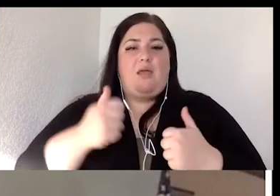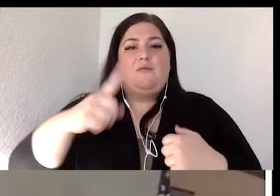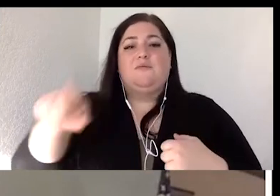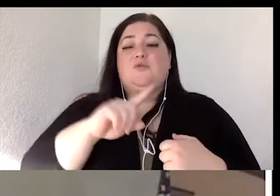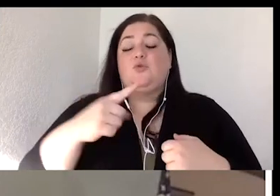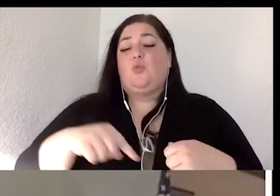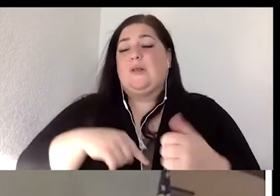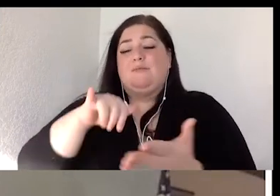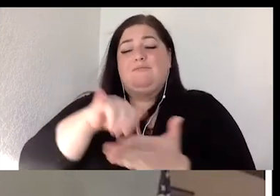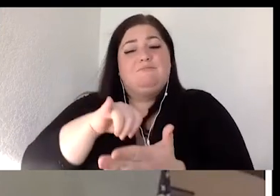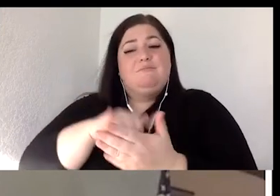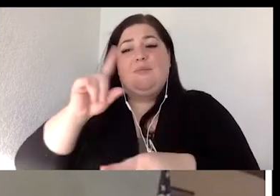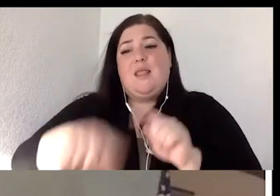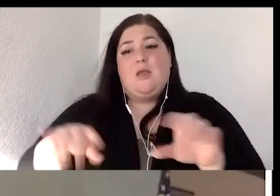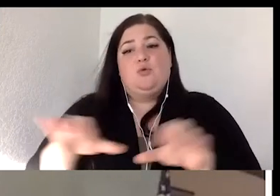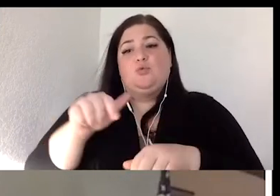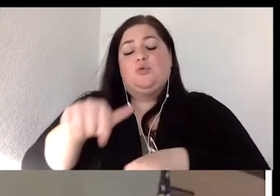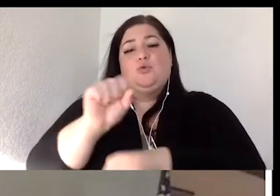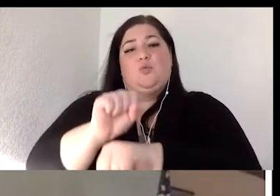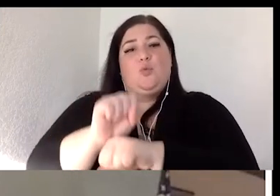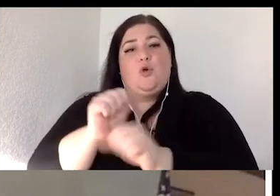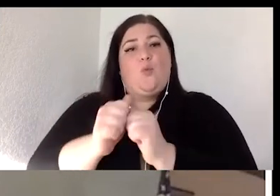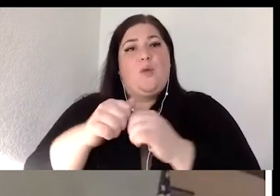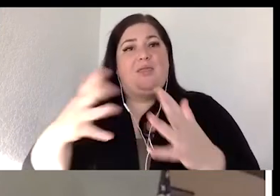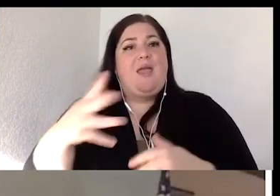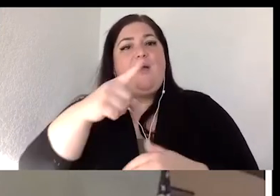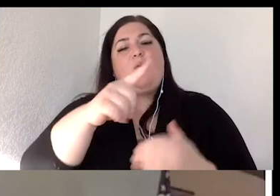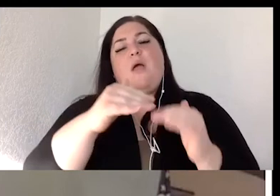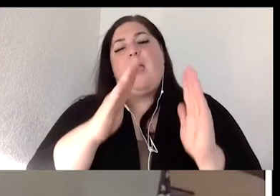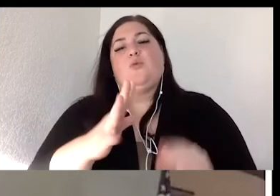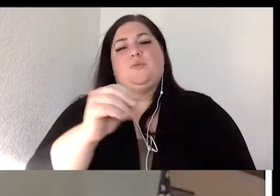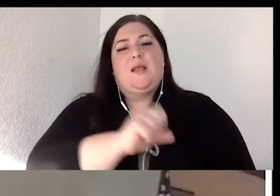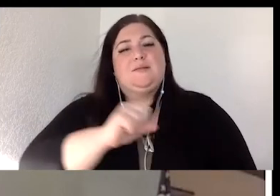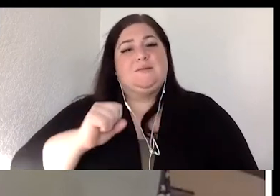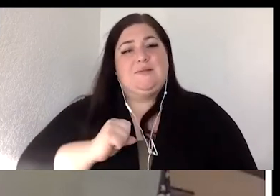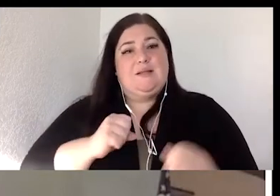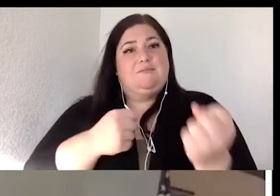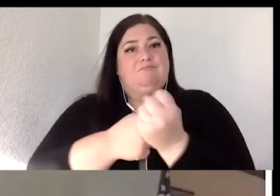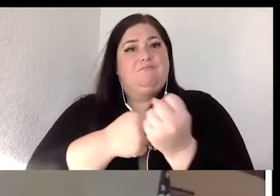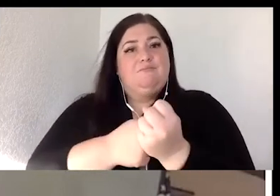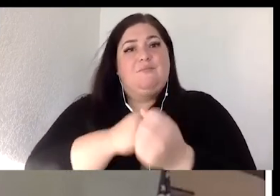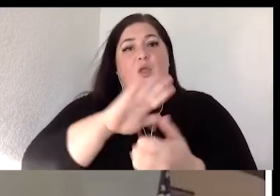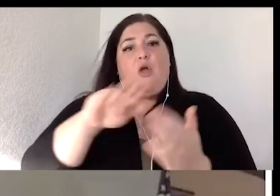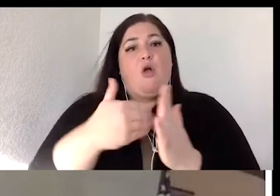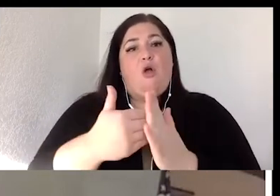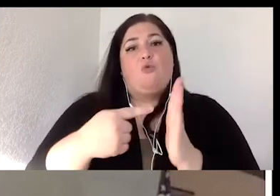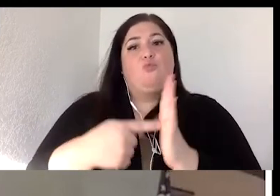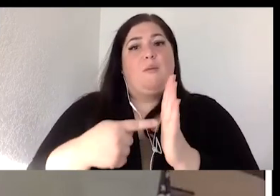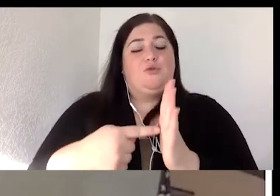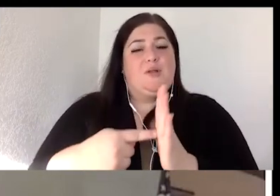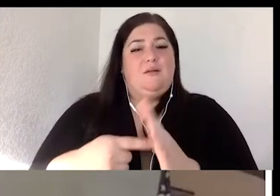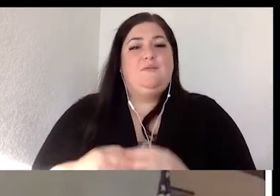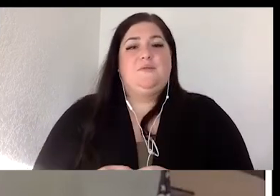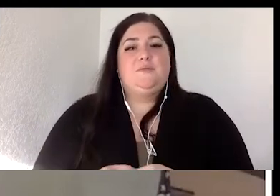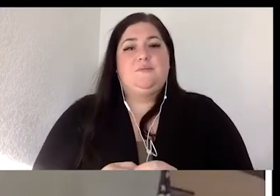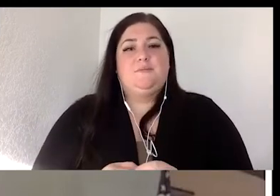work without champions in the House and the Senate, representatives and senators.